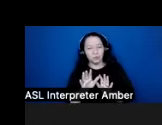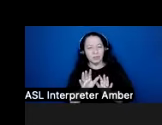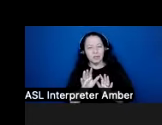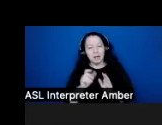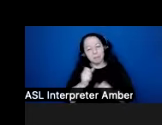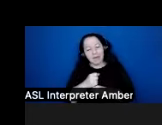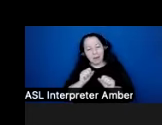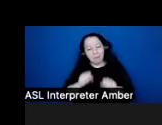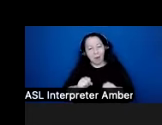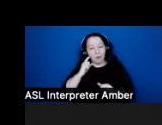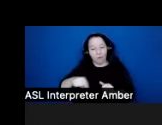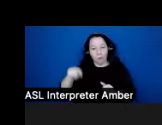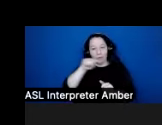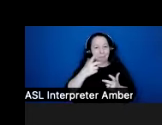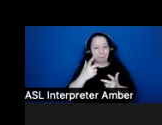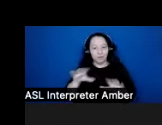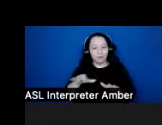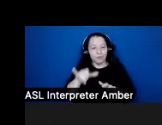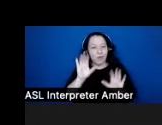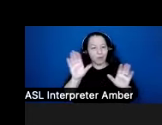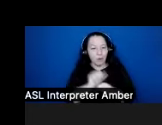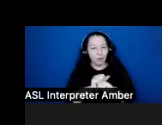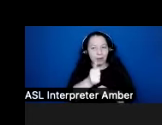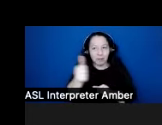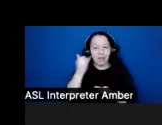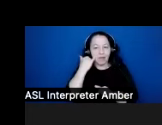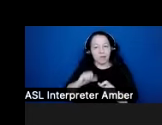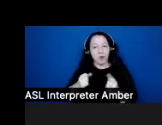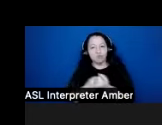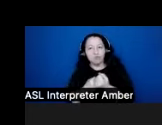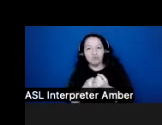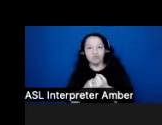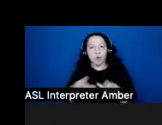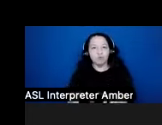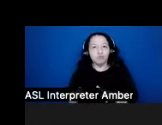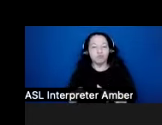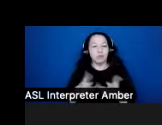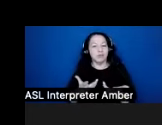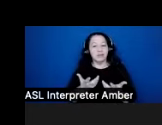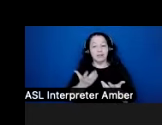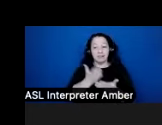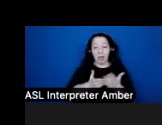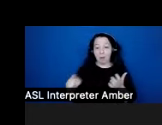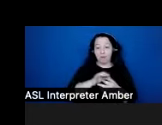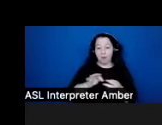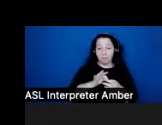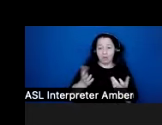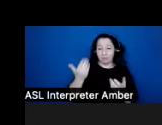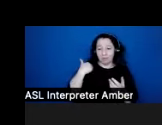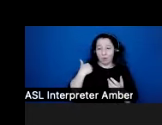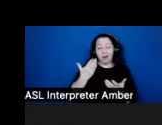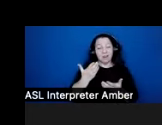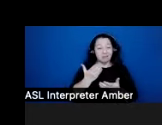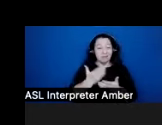space. Because as some of you have mentioned earlier, there are folks who might not feel like their thoughts or ideas